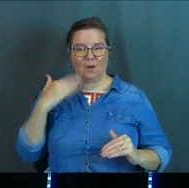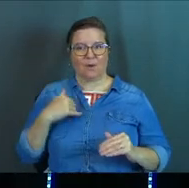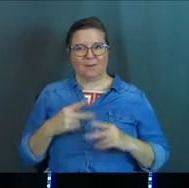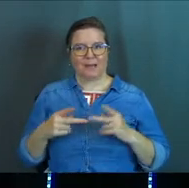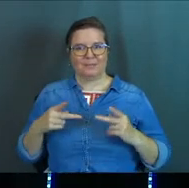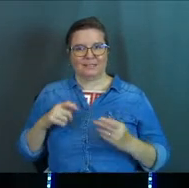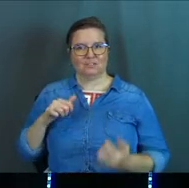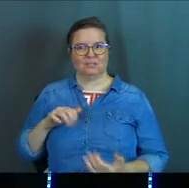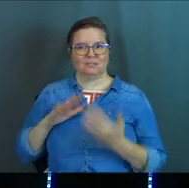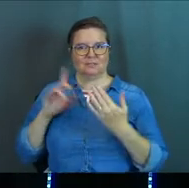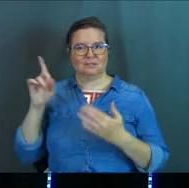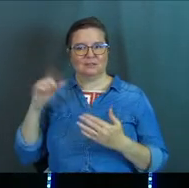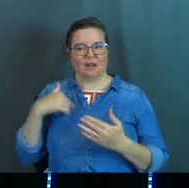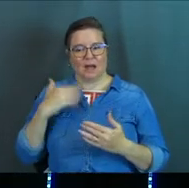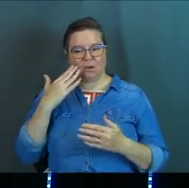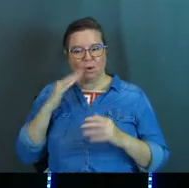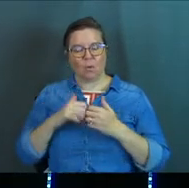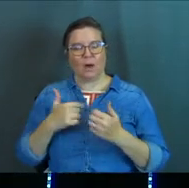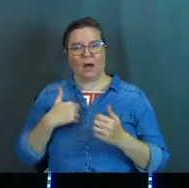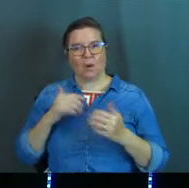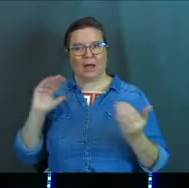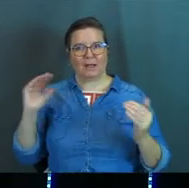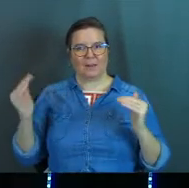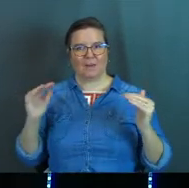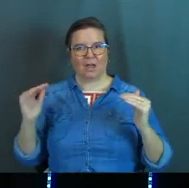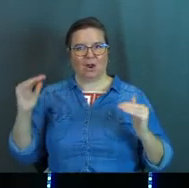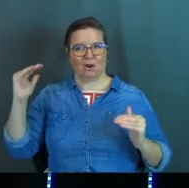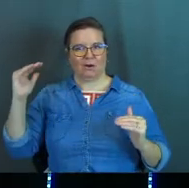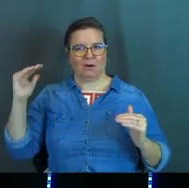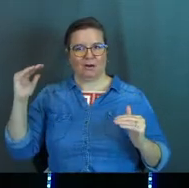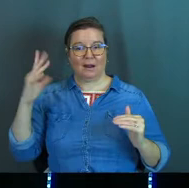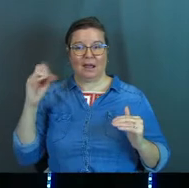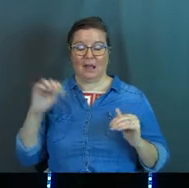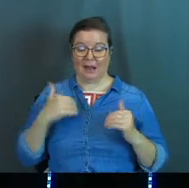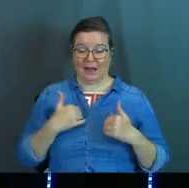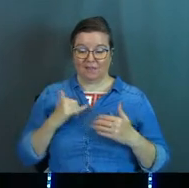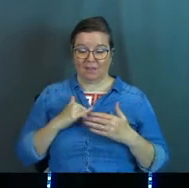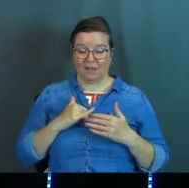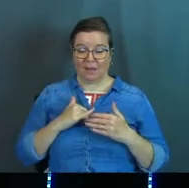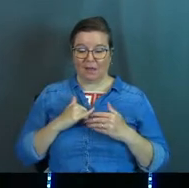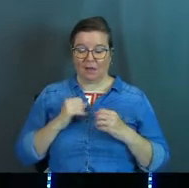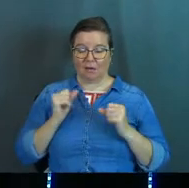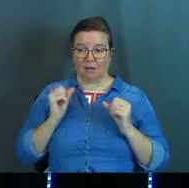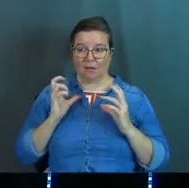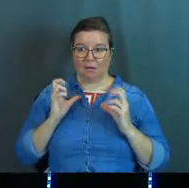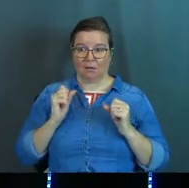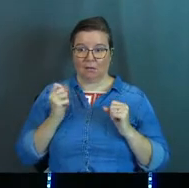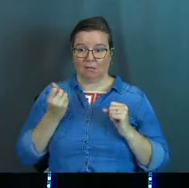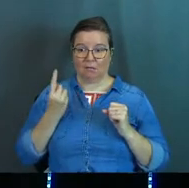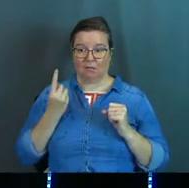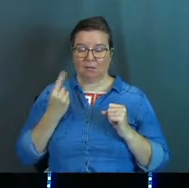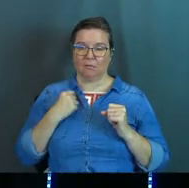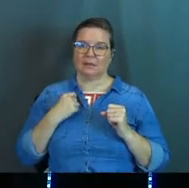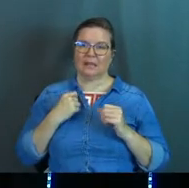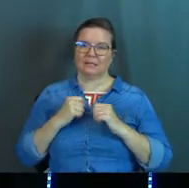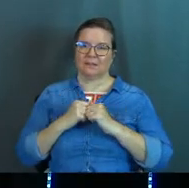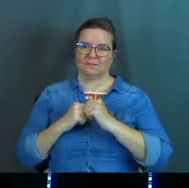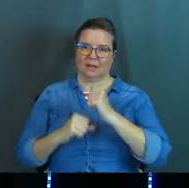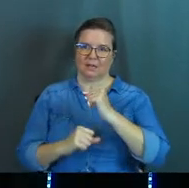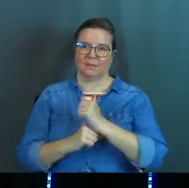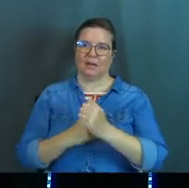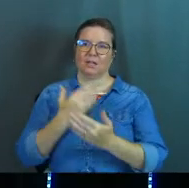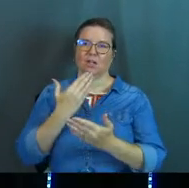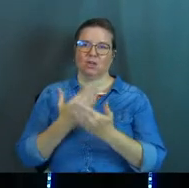my position. I know how I compare. And having that comparison down is